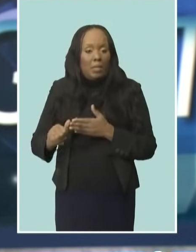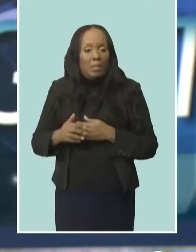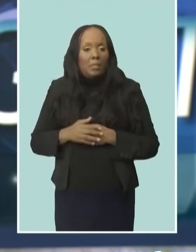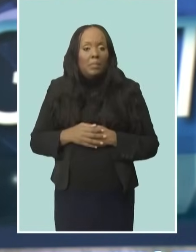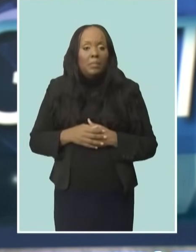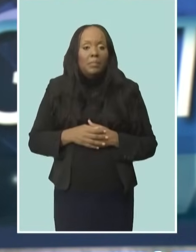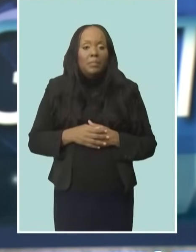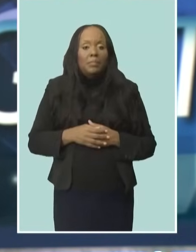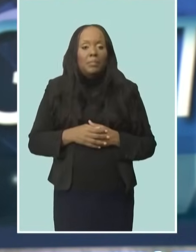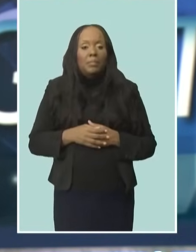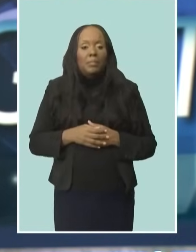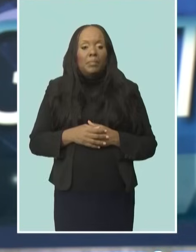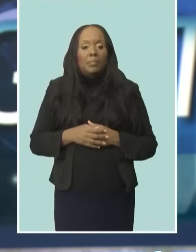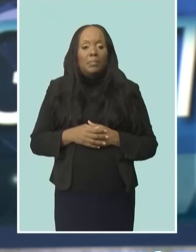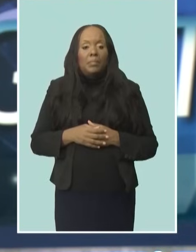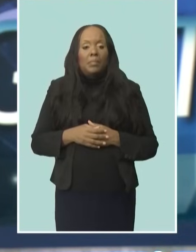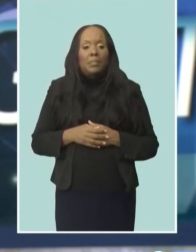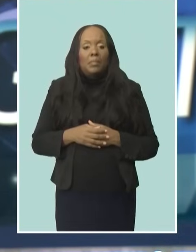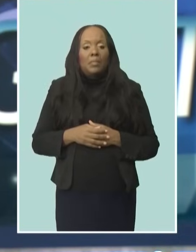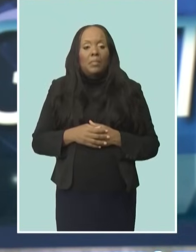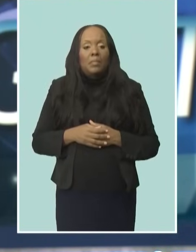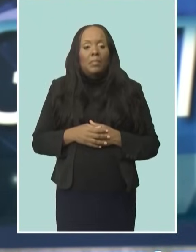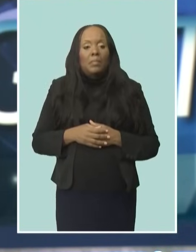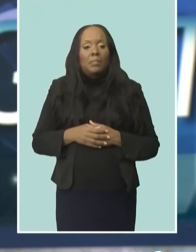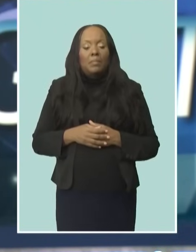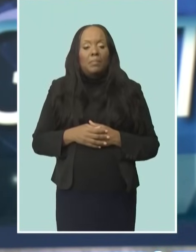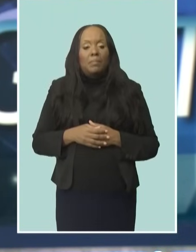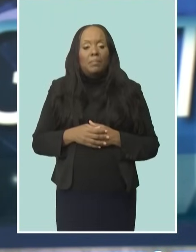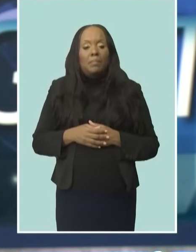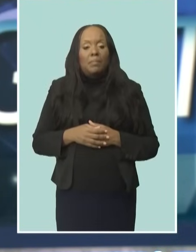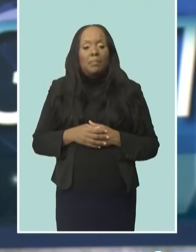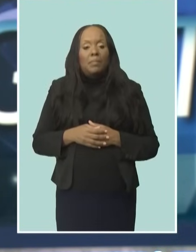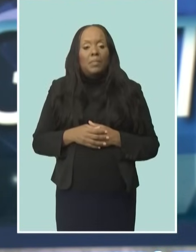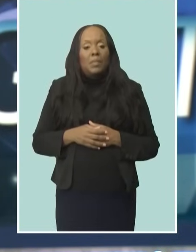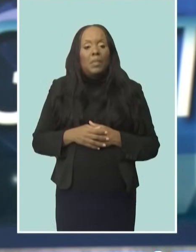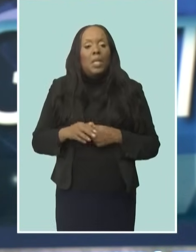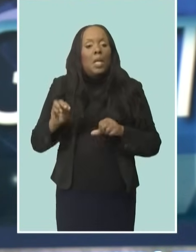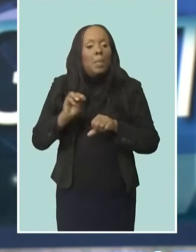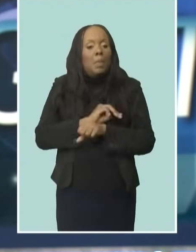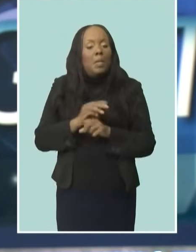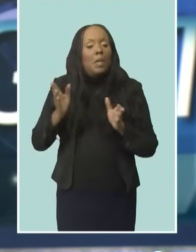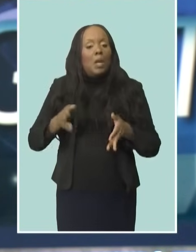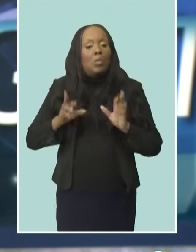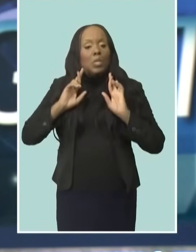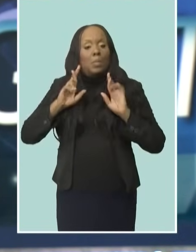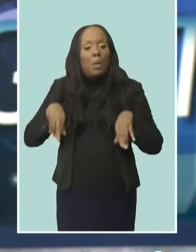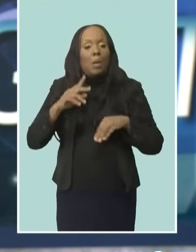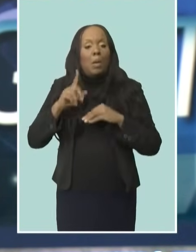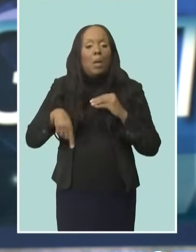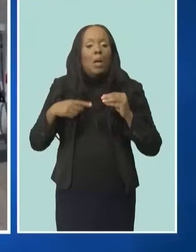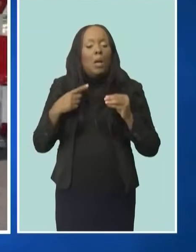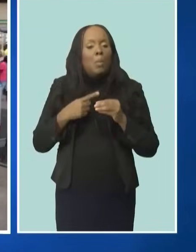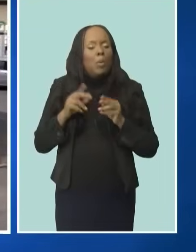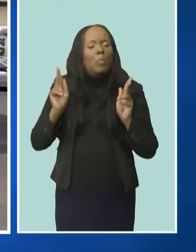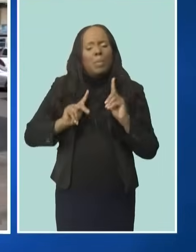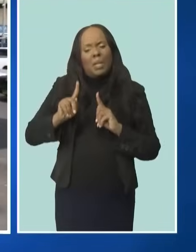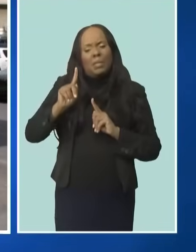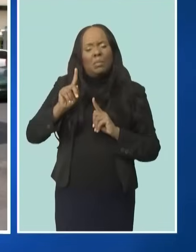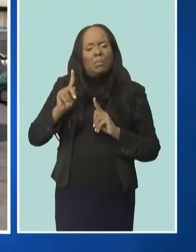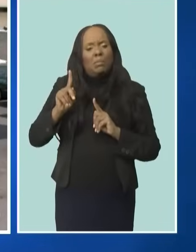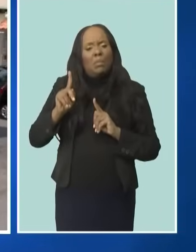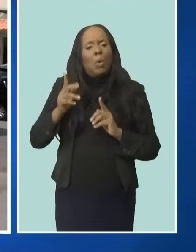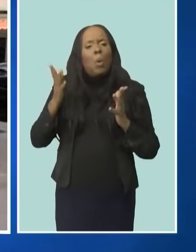Allowance. Well, the minister in the Ministry of Finance also reacted to the firestorm by motorists